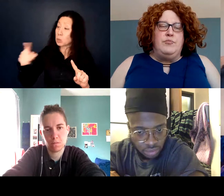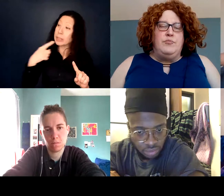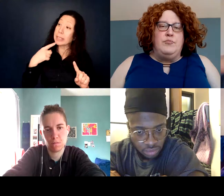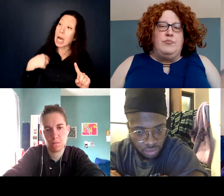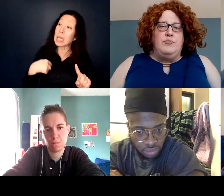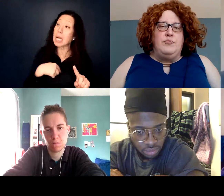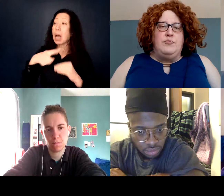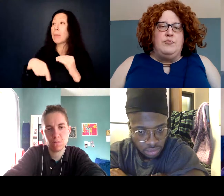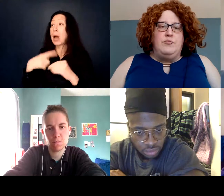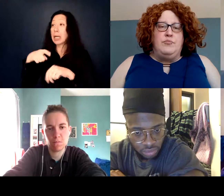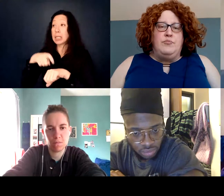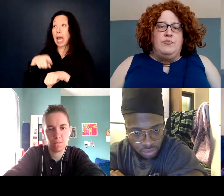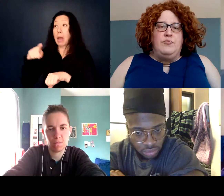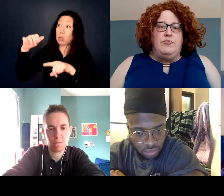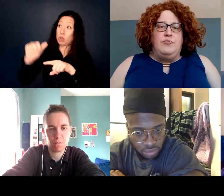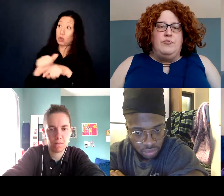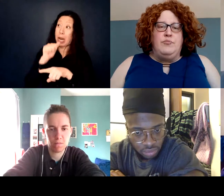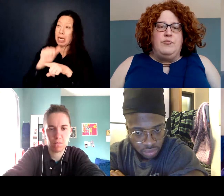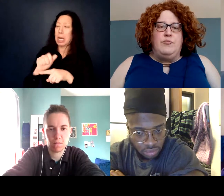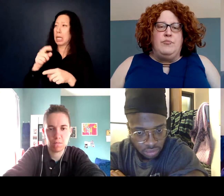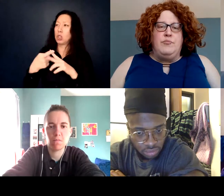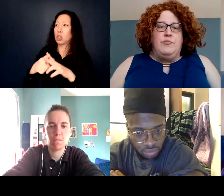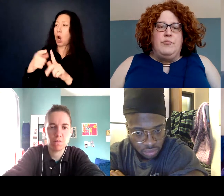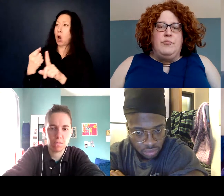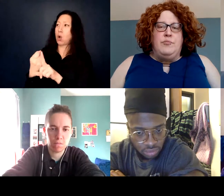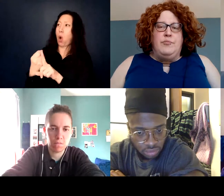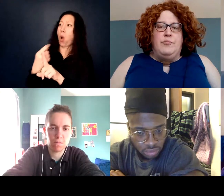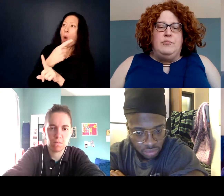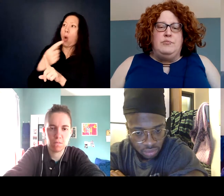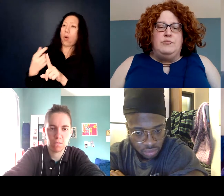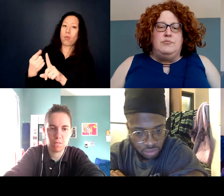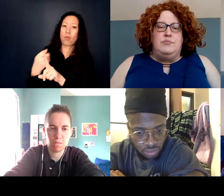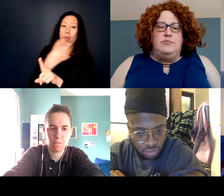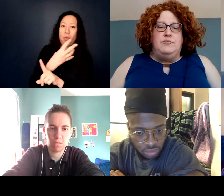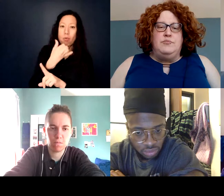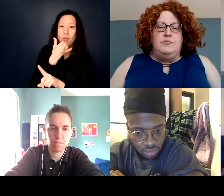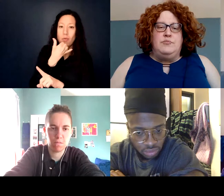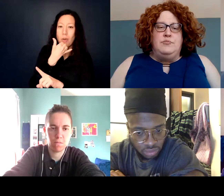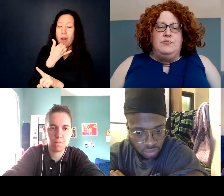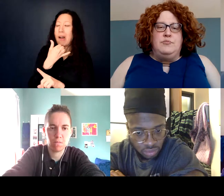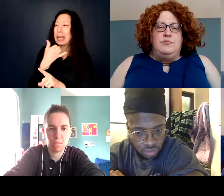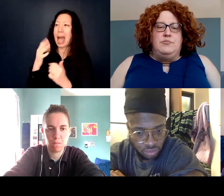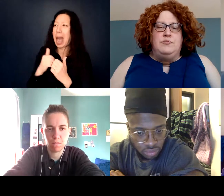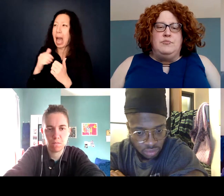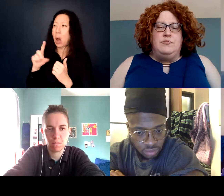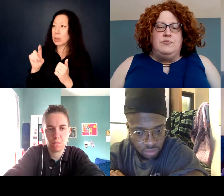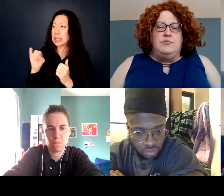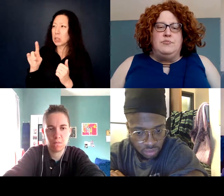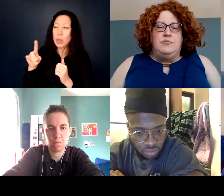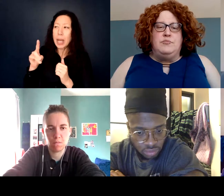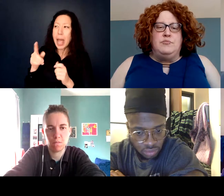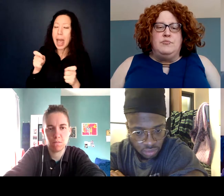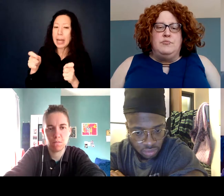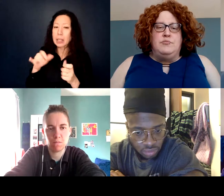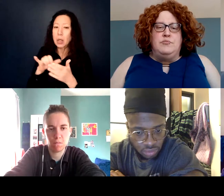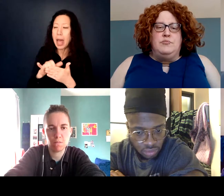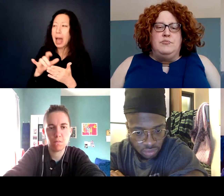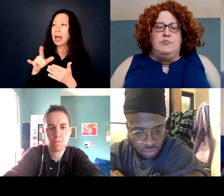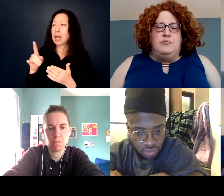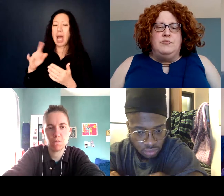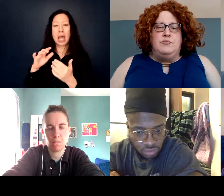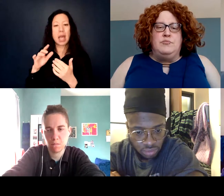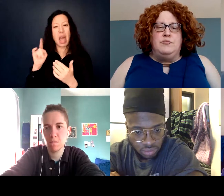awry and how did you handle it in the space or something. And then that gets at like how they think about teaching and holding